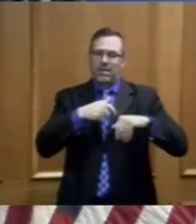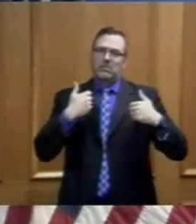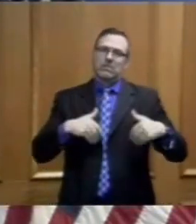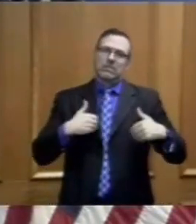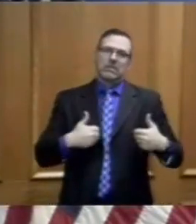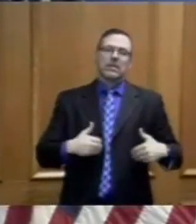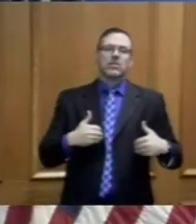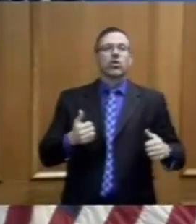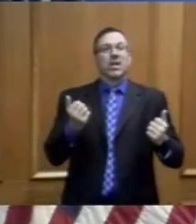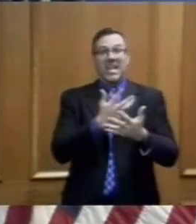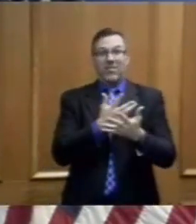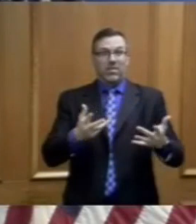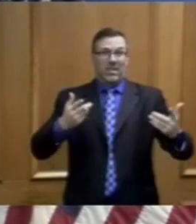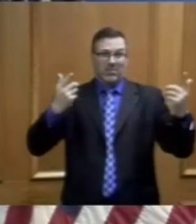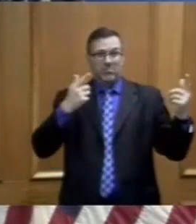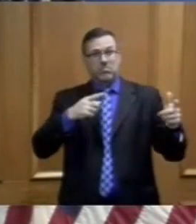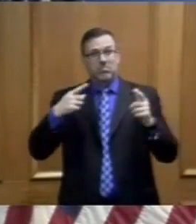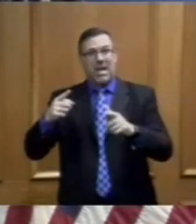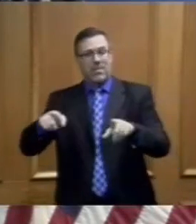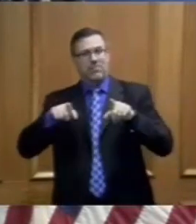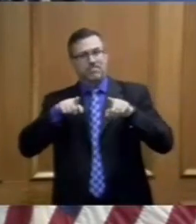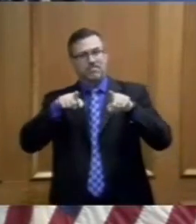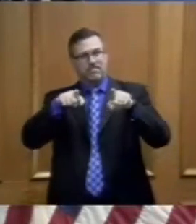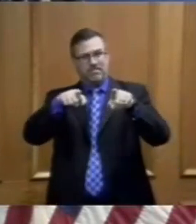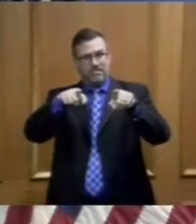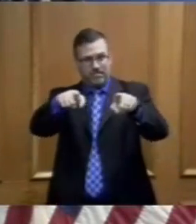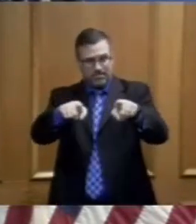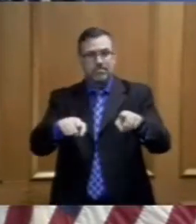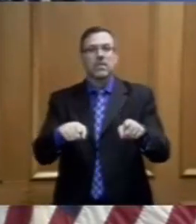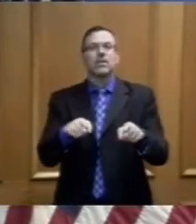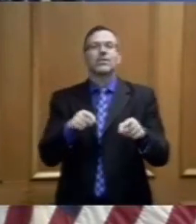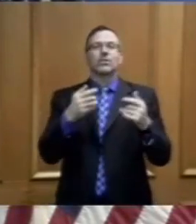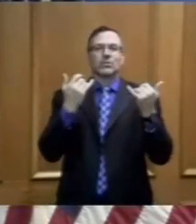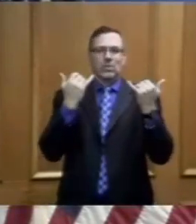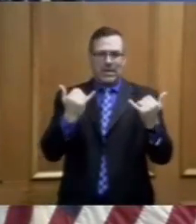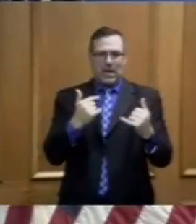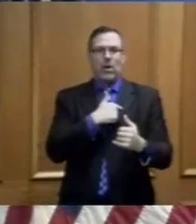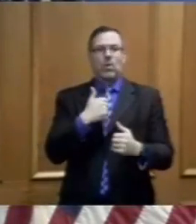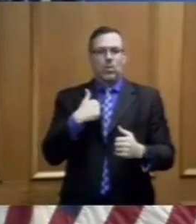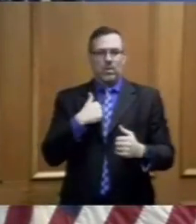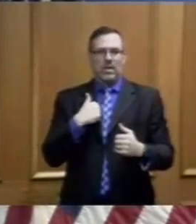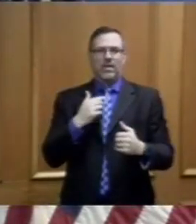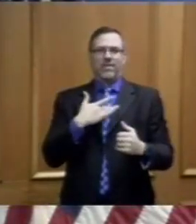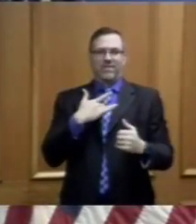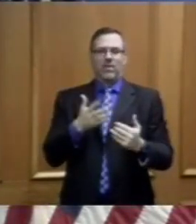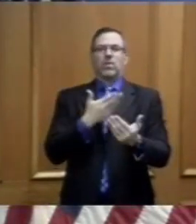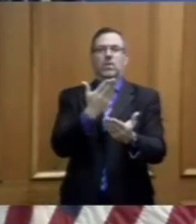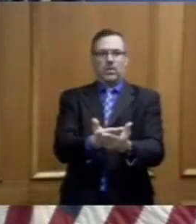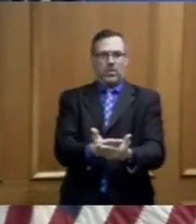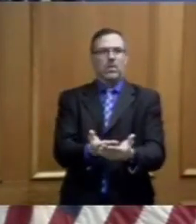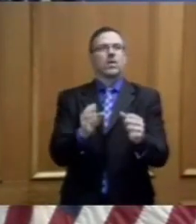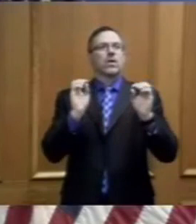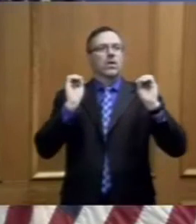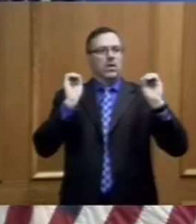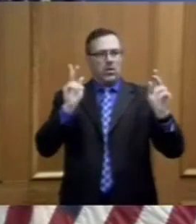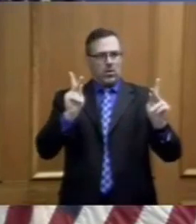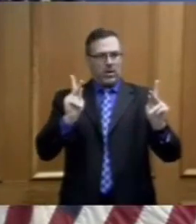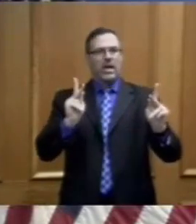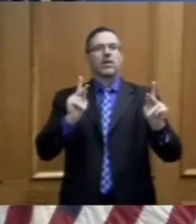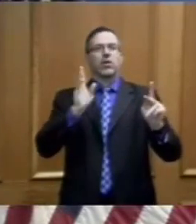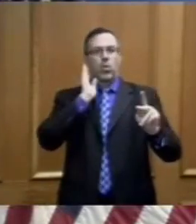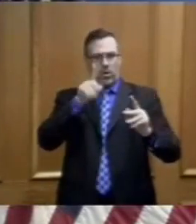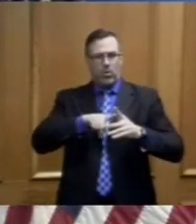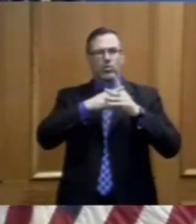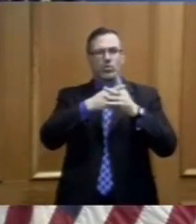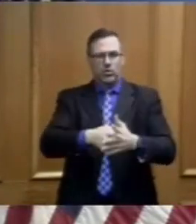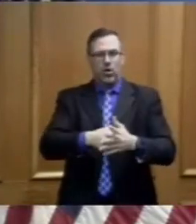happen concurrently and simultaneously, and that has allowed us to arrive at this point in time where we can enter the second phase of this, which is the build-out of the